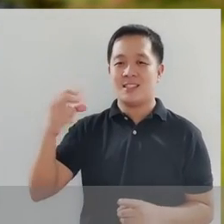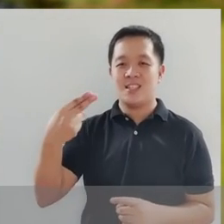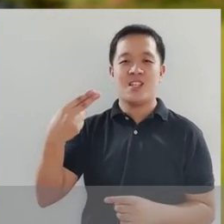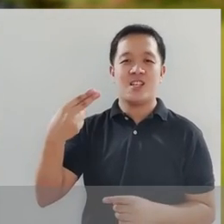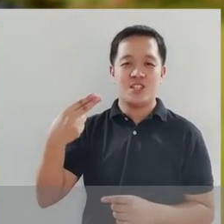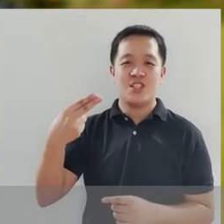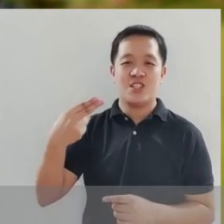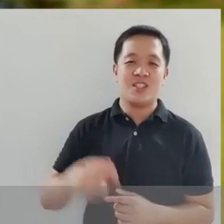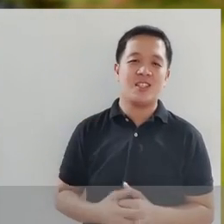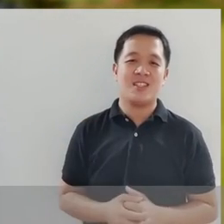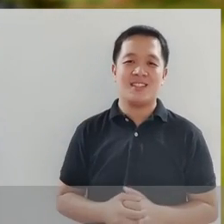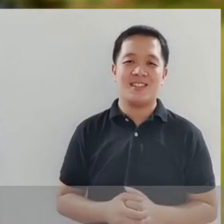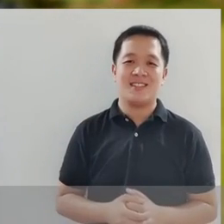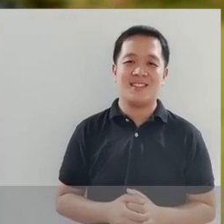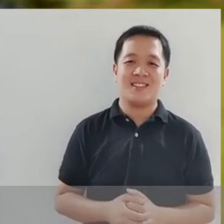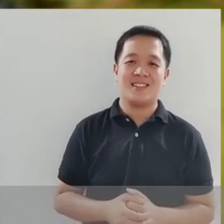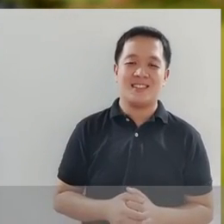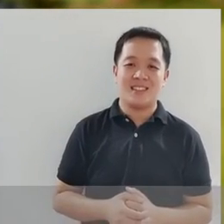sh.